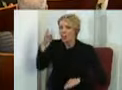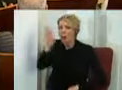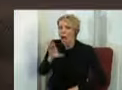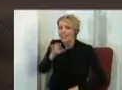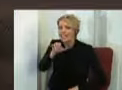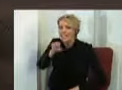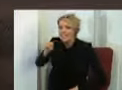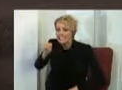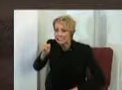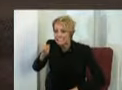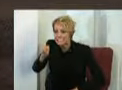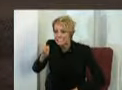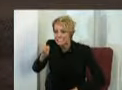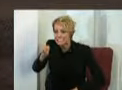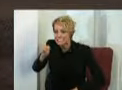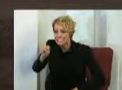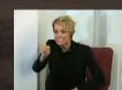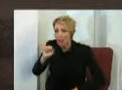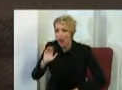is us.